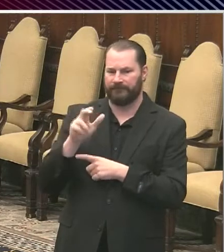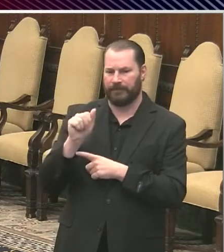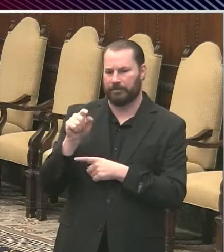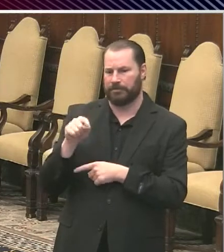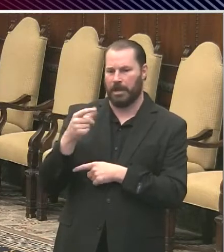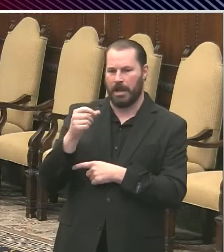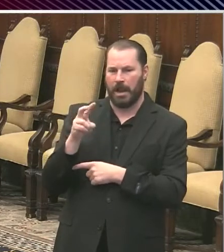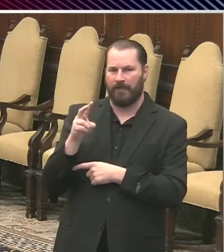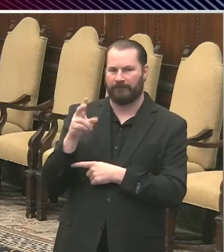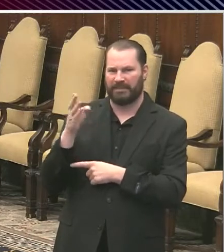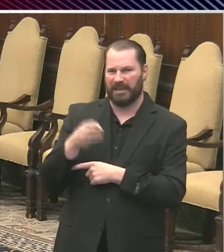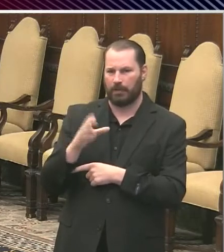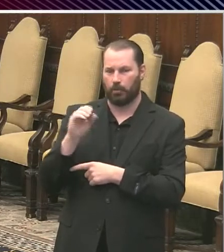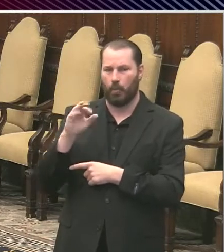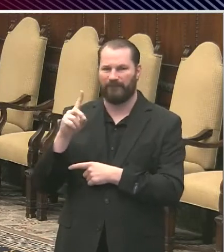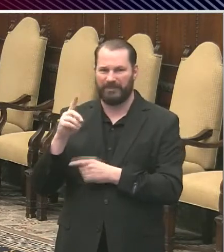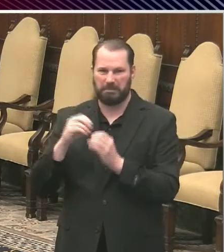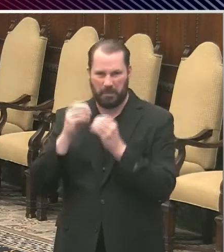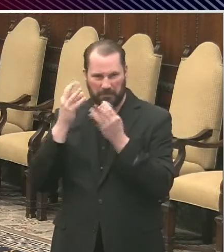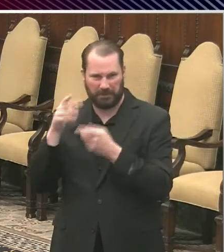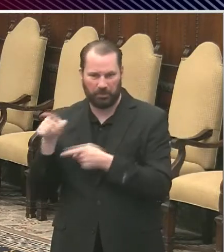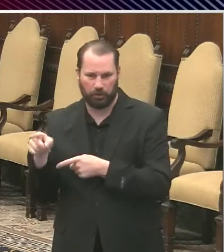1-800-722-7112. Thanks.